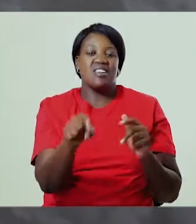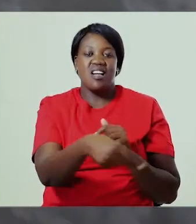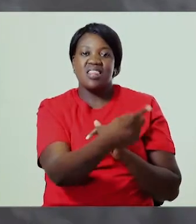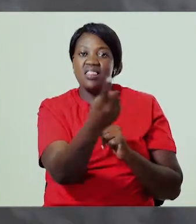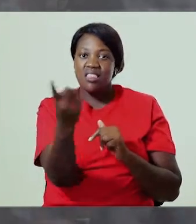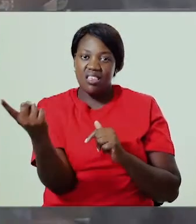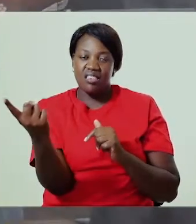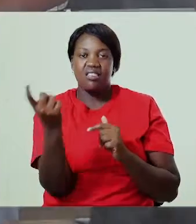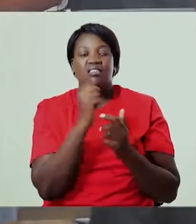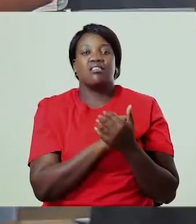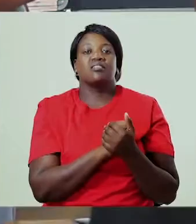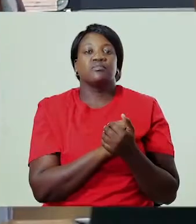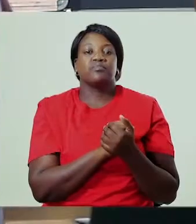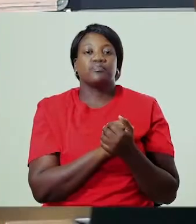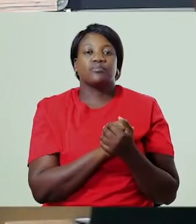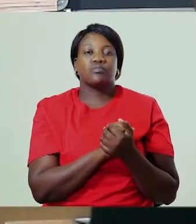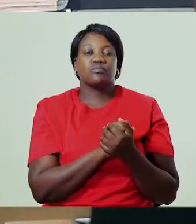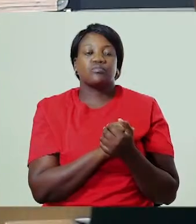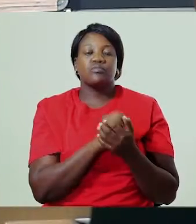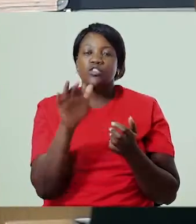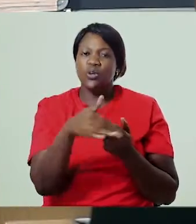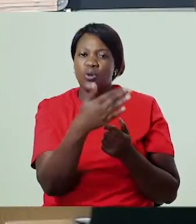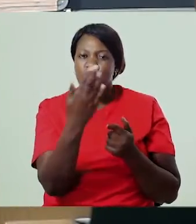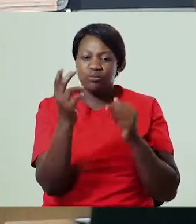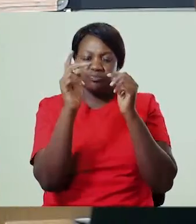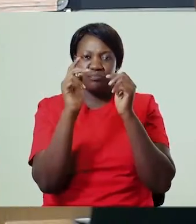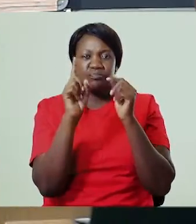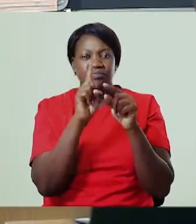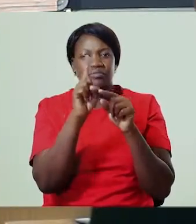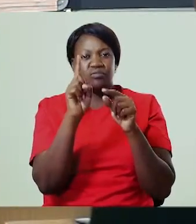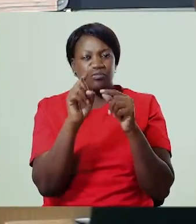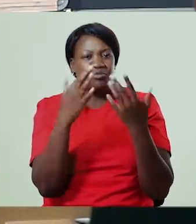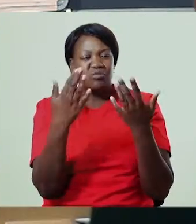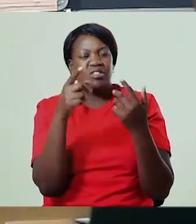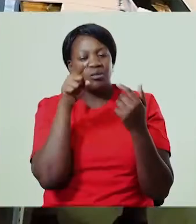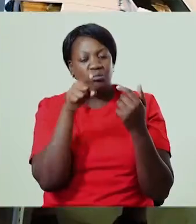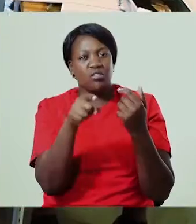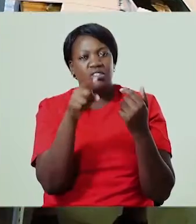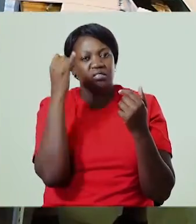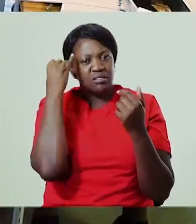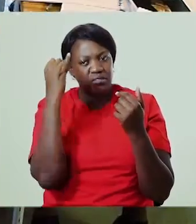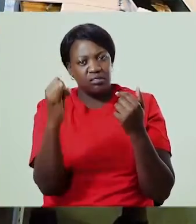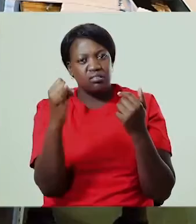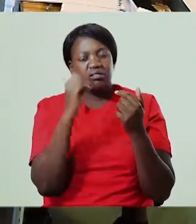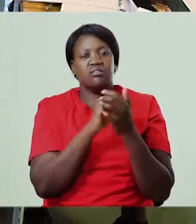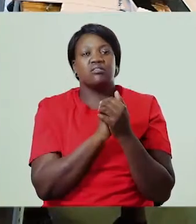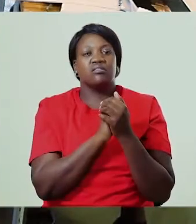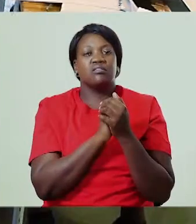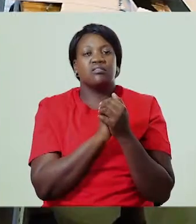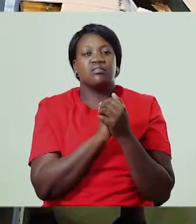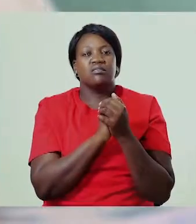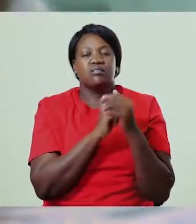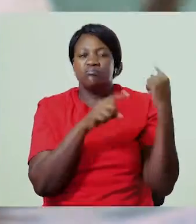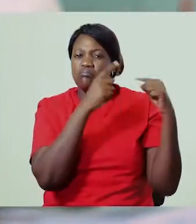they. Now, all these positions are called points of view. Okay, to recap,